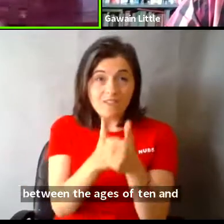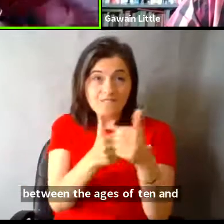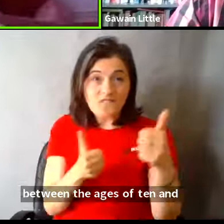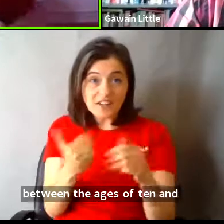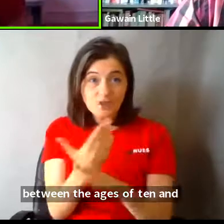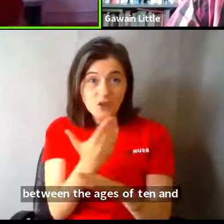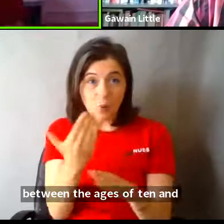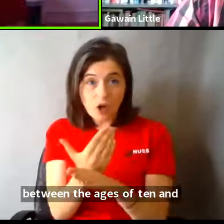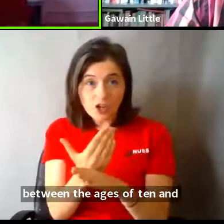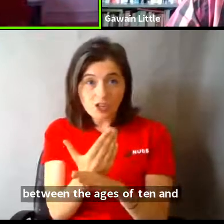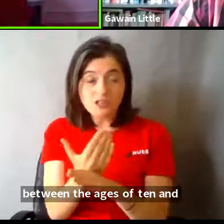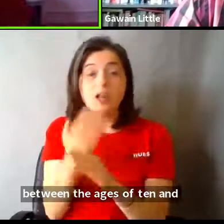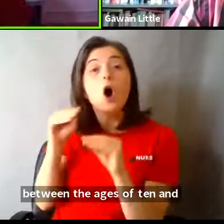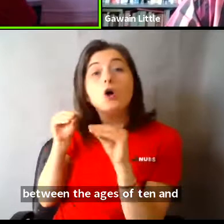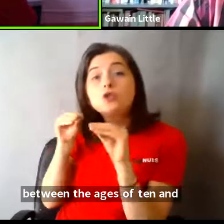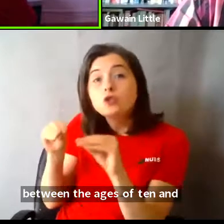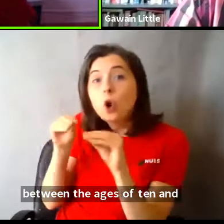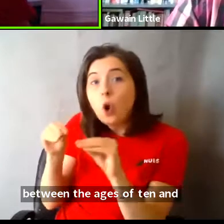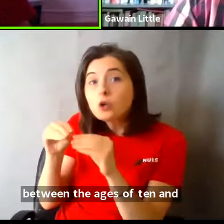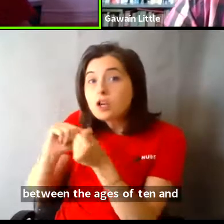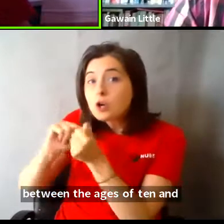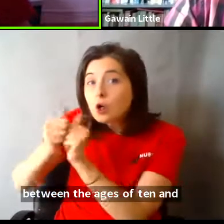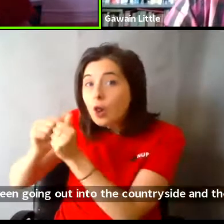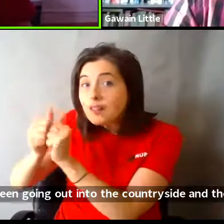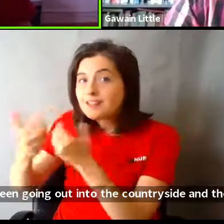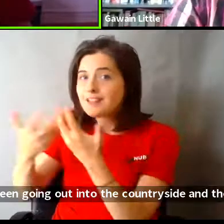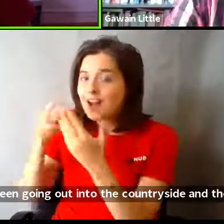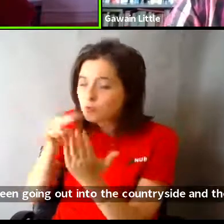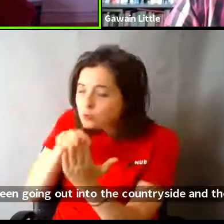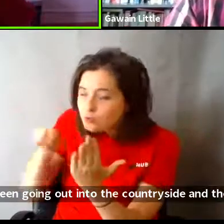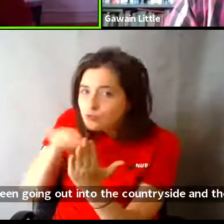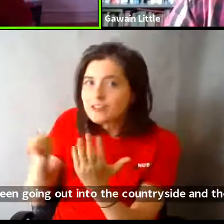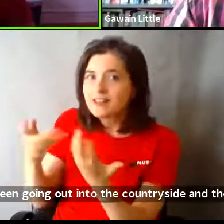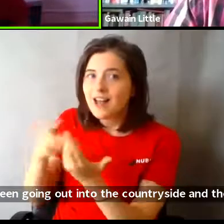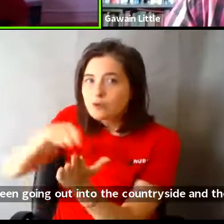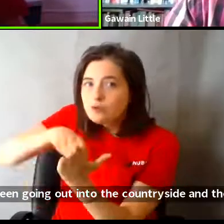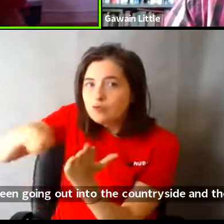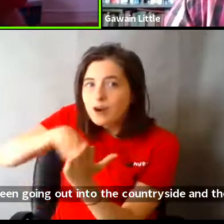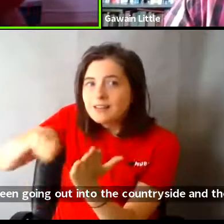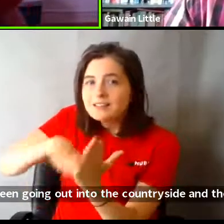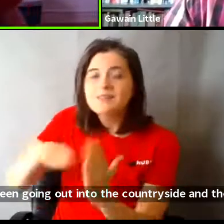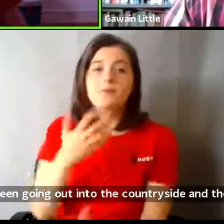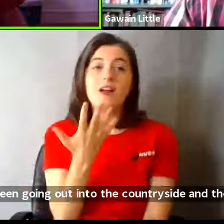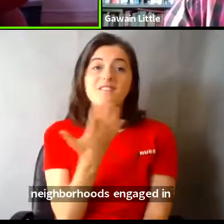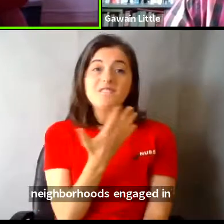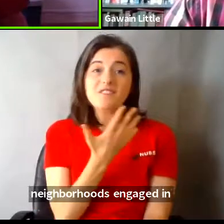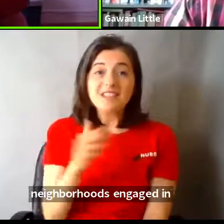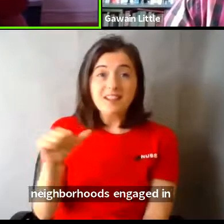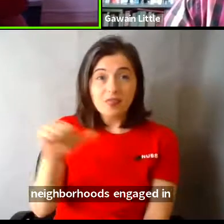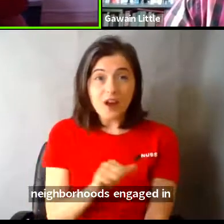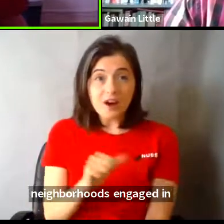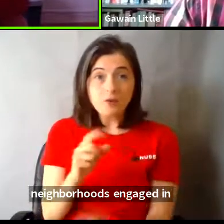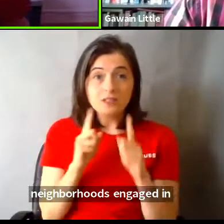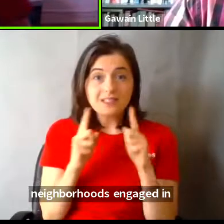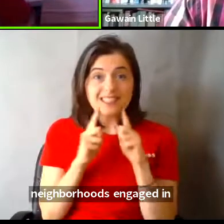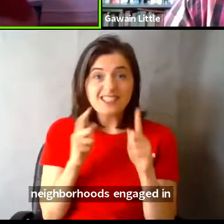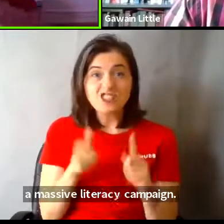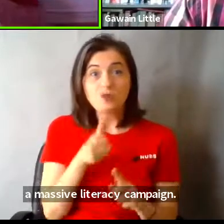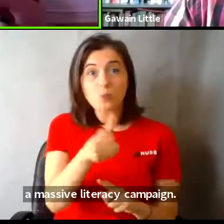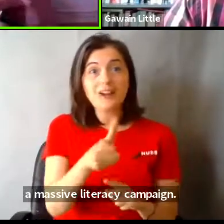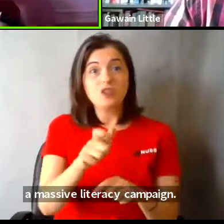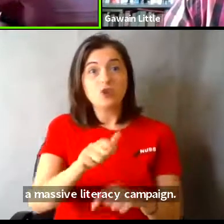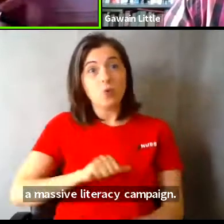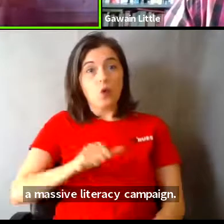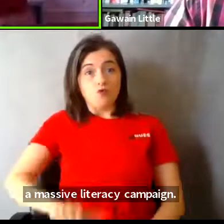teaching their fellow workers how to read, how to write, and also 15,000 teachers going out into the remote areas so